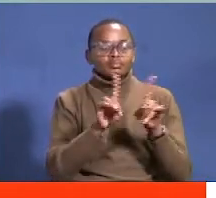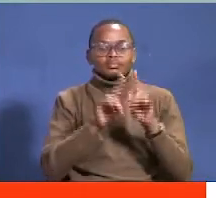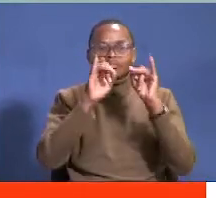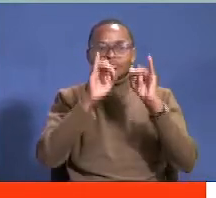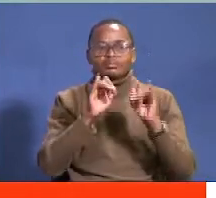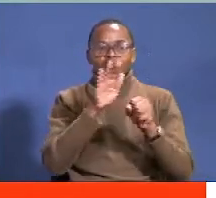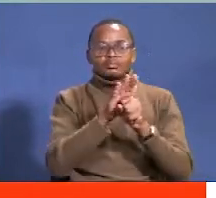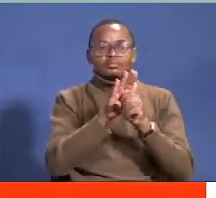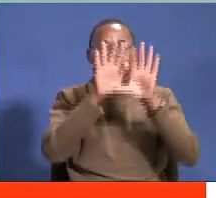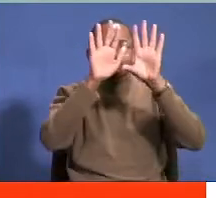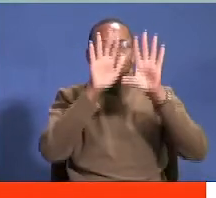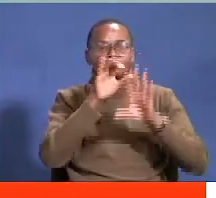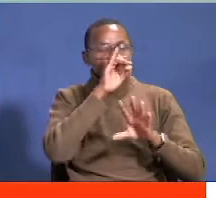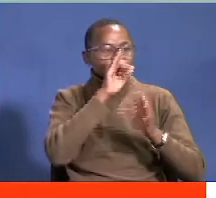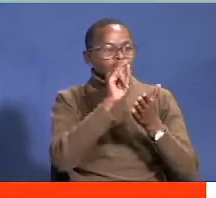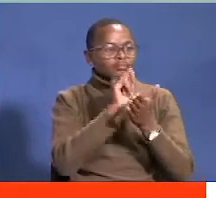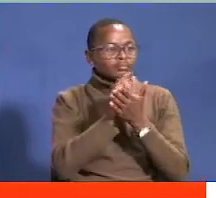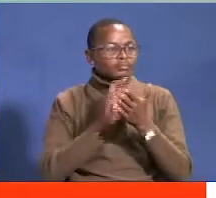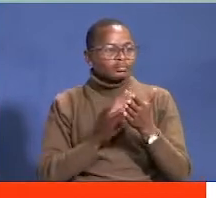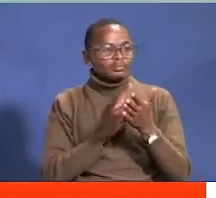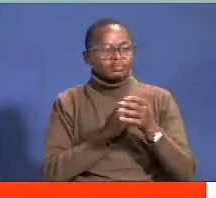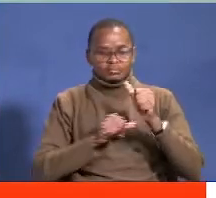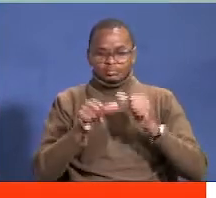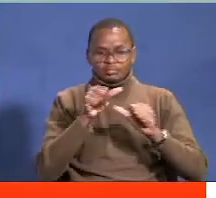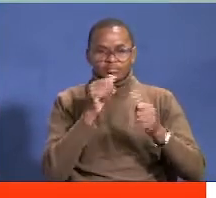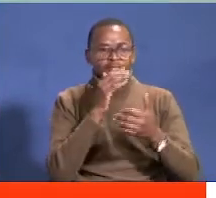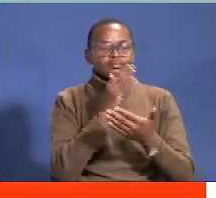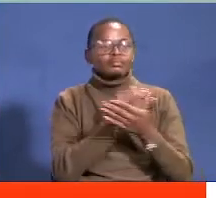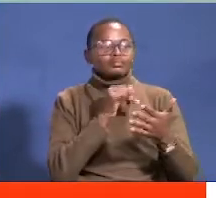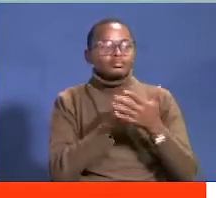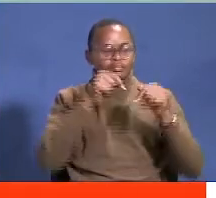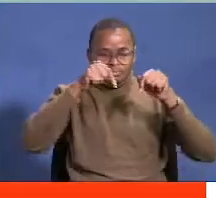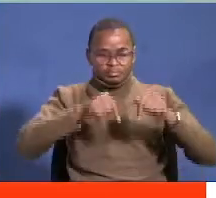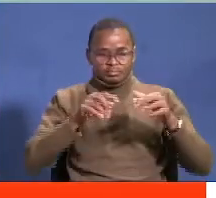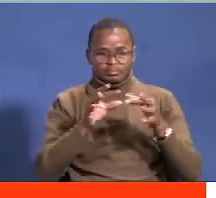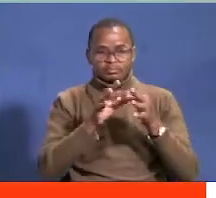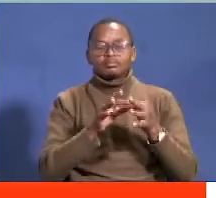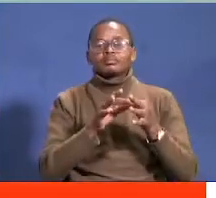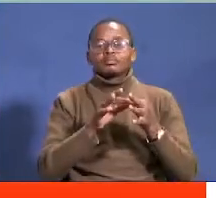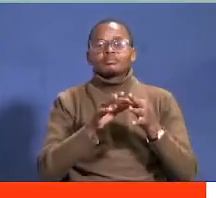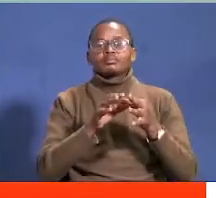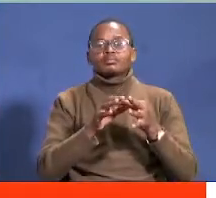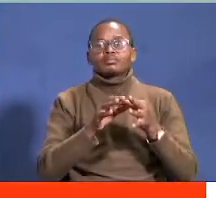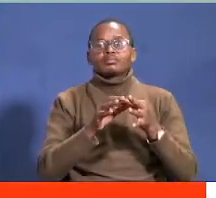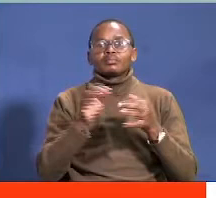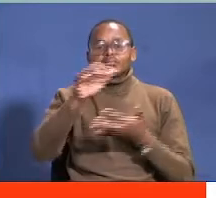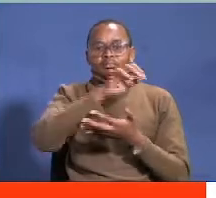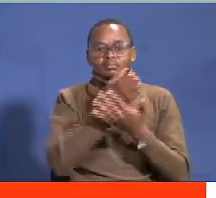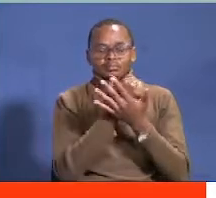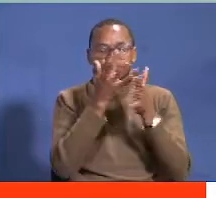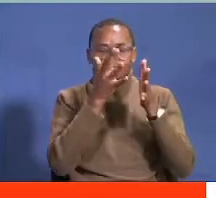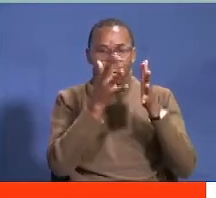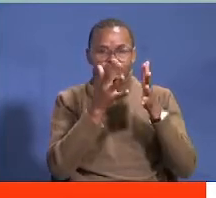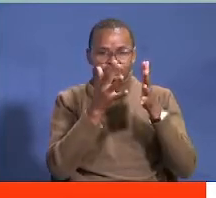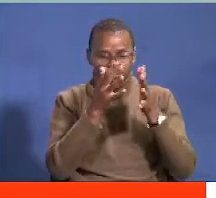now, the most important thing is that we act on it to stop it. Today, we are joined by an environmentalist, Benson Okello,